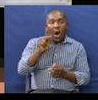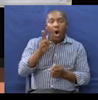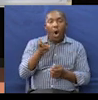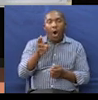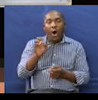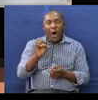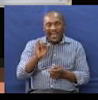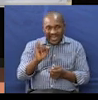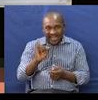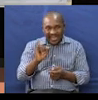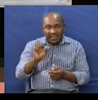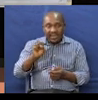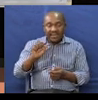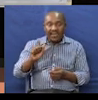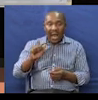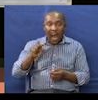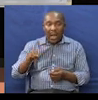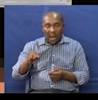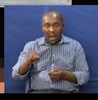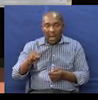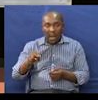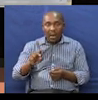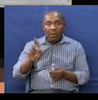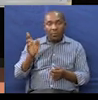The Khoisan of